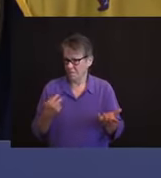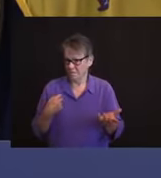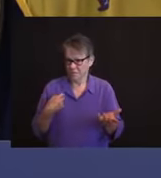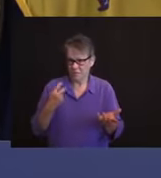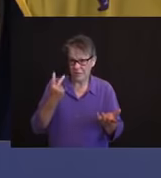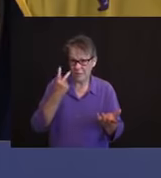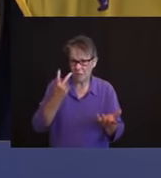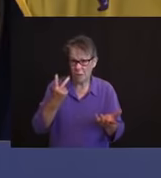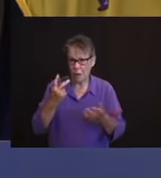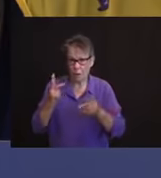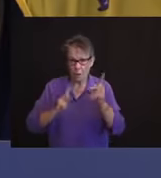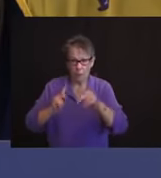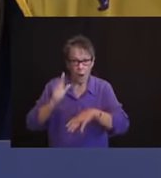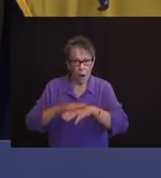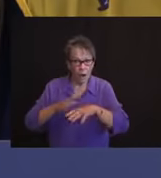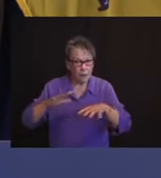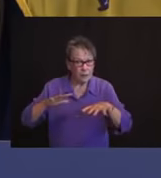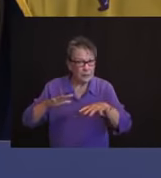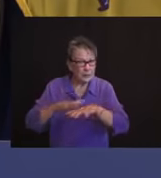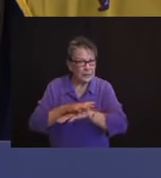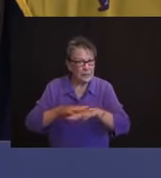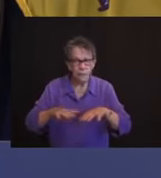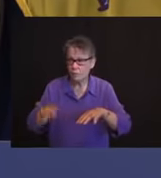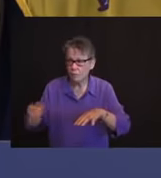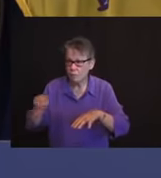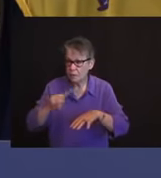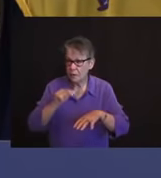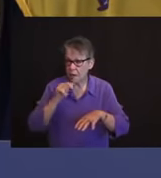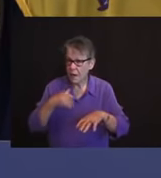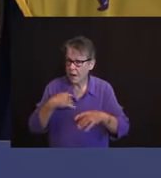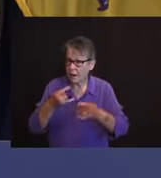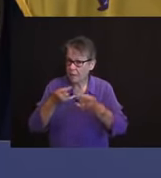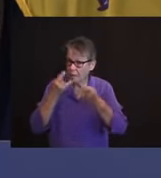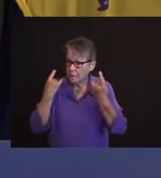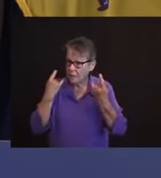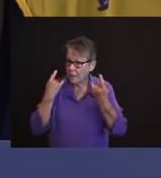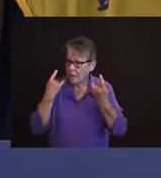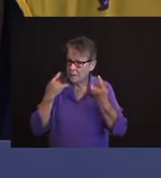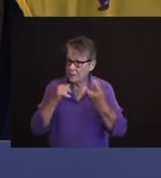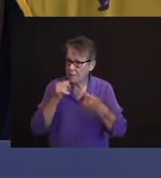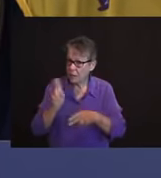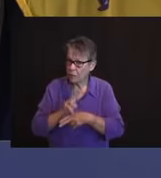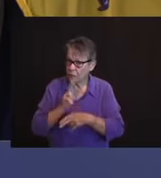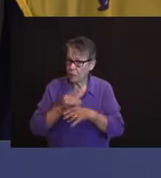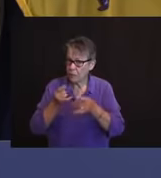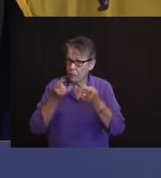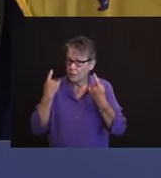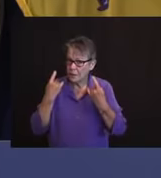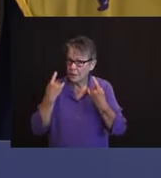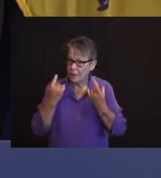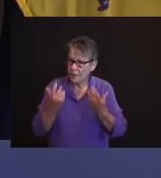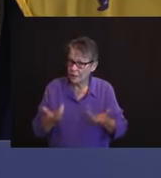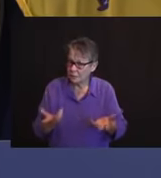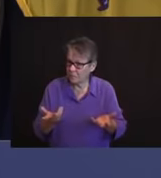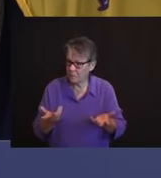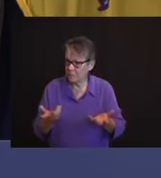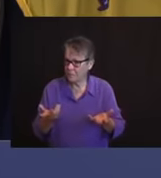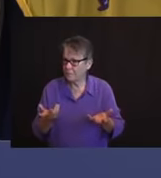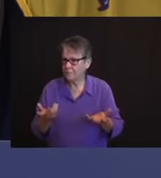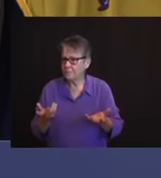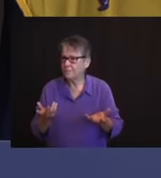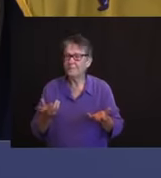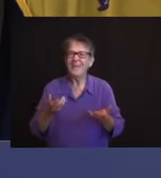covering compliance is very low. And I don't mean sitting at your table with your family at the outdoor restaurant, but I just